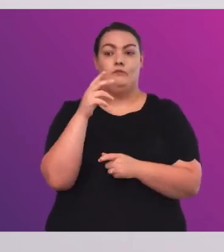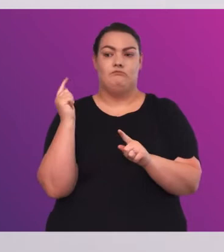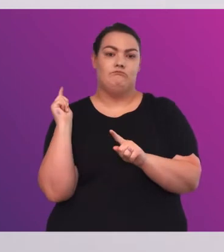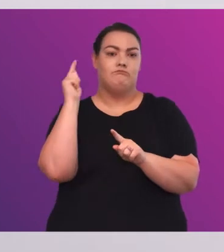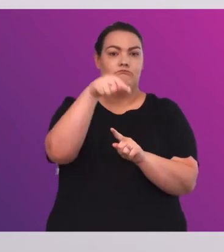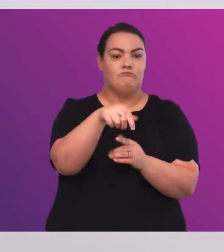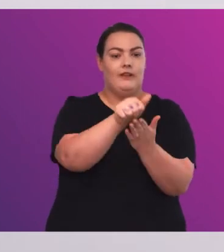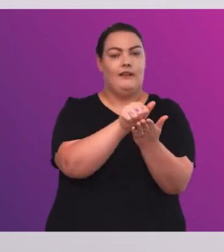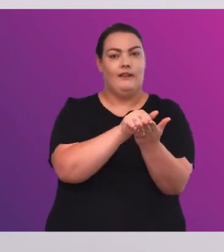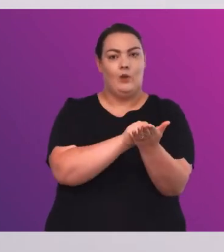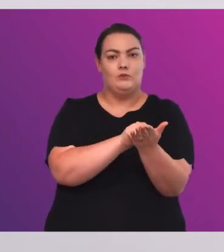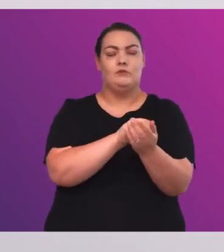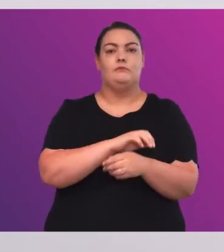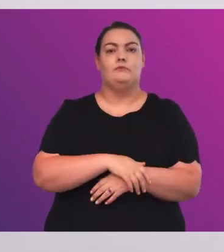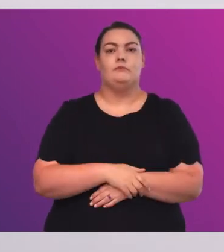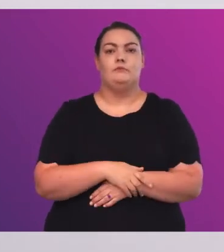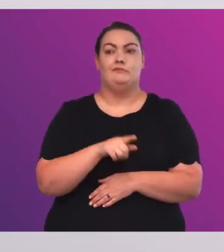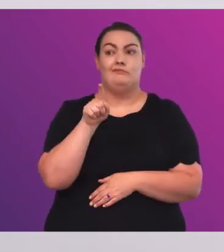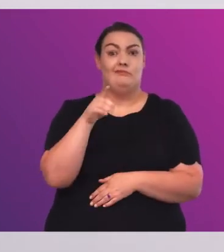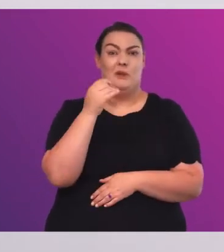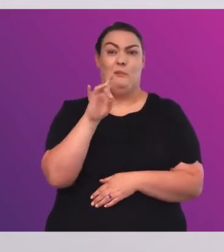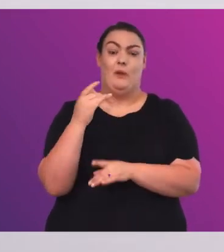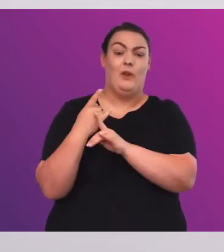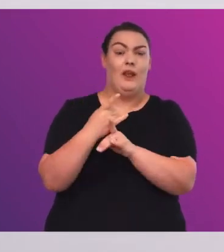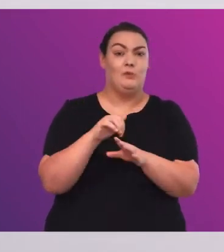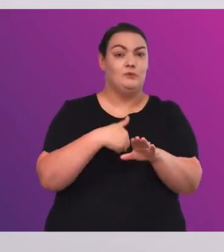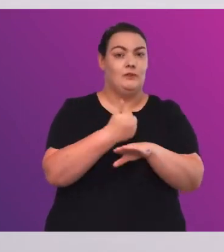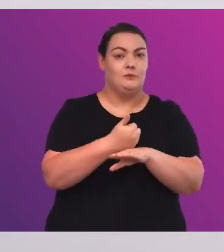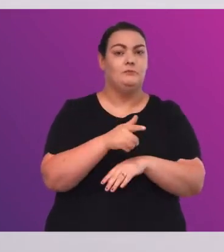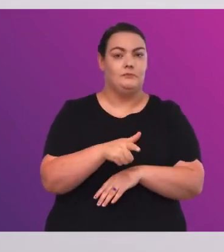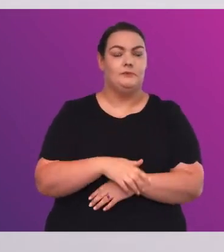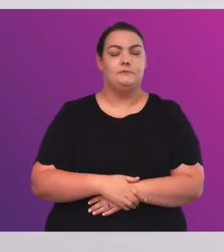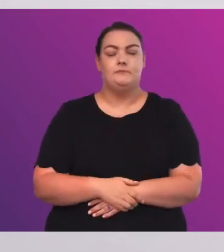bank. A member of staff in the bank will help you do this.